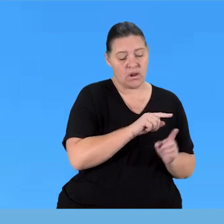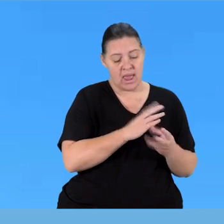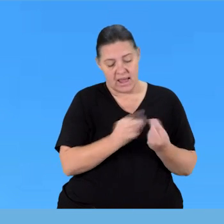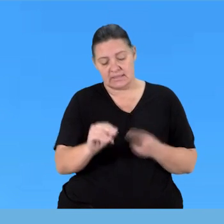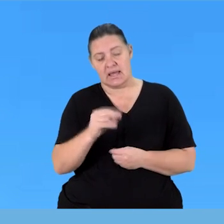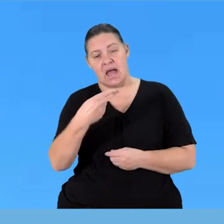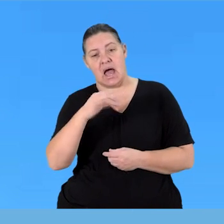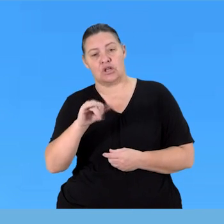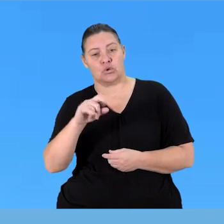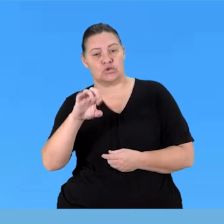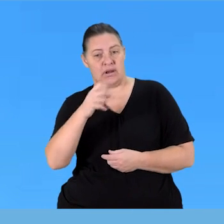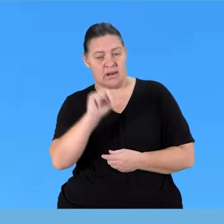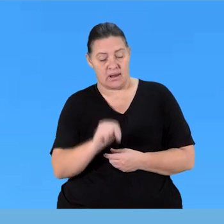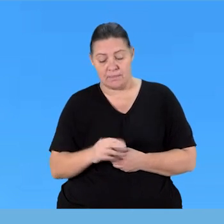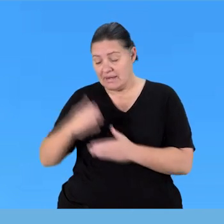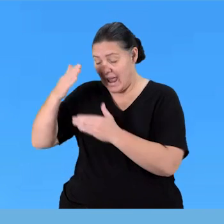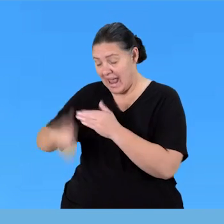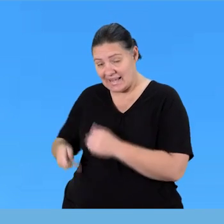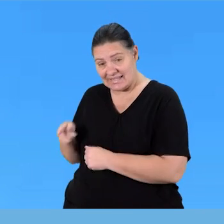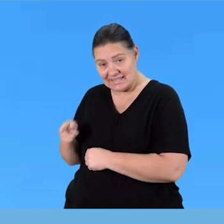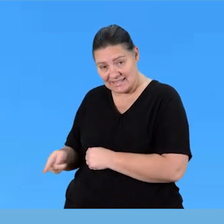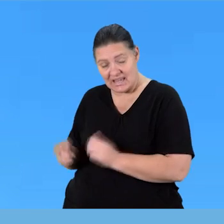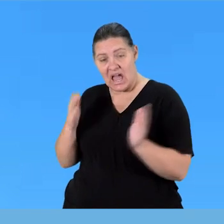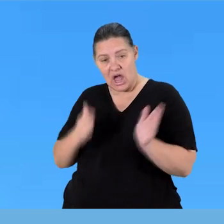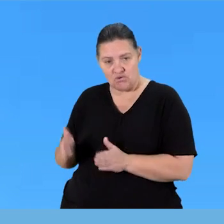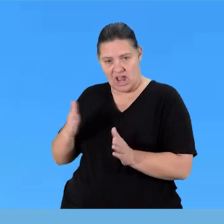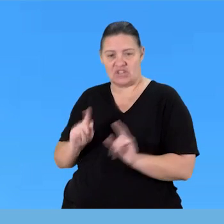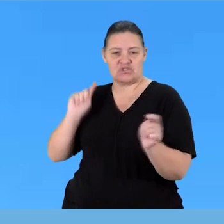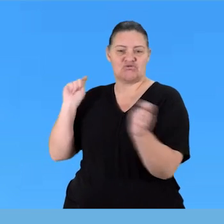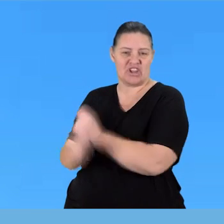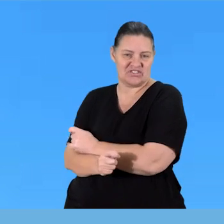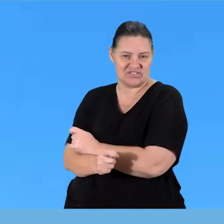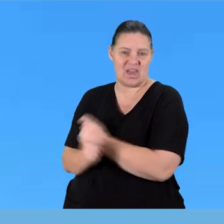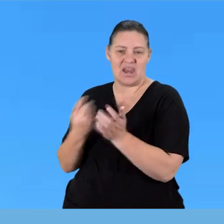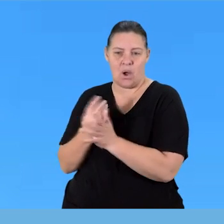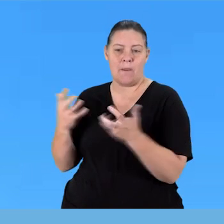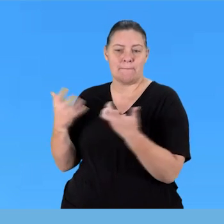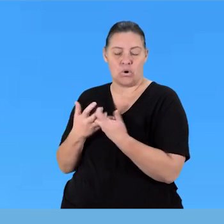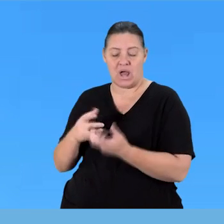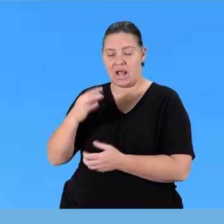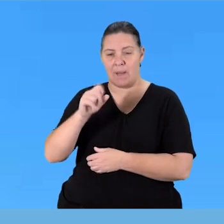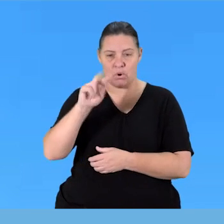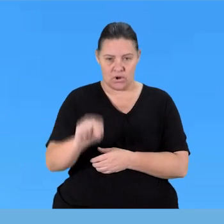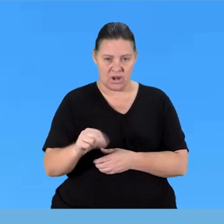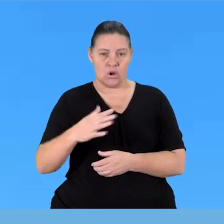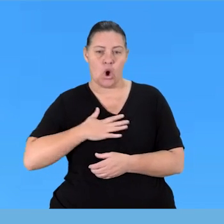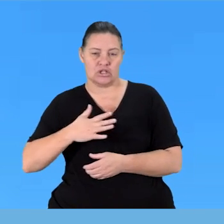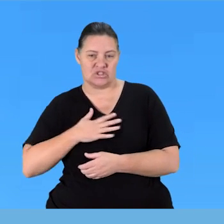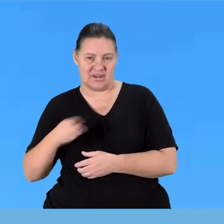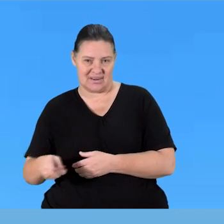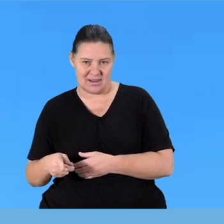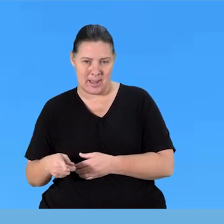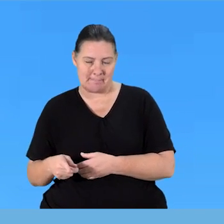and hydrogen. But at the end of the reaction, the arrangement has changed. We now have the bond between carbon